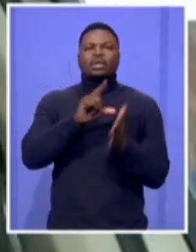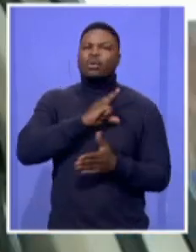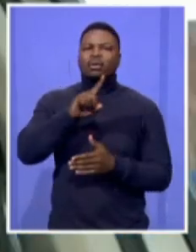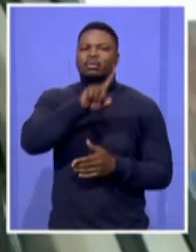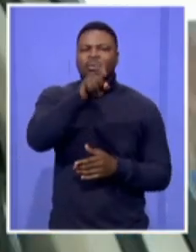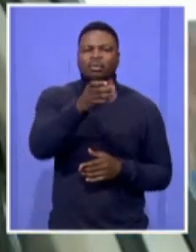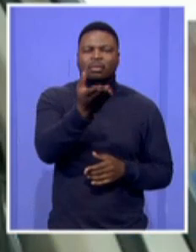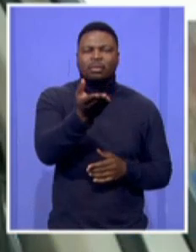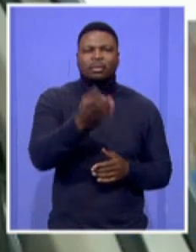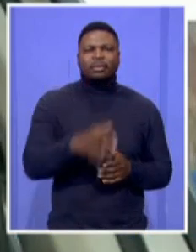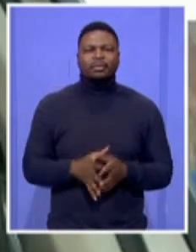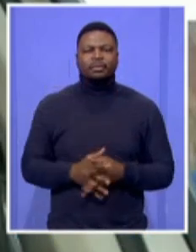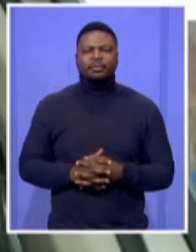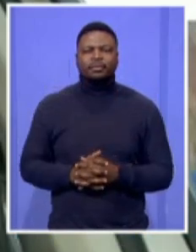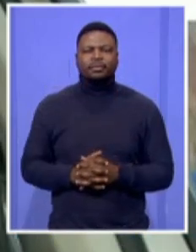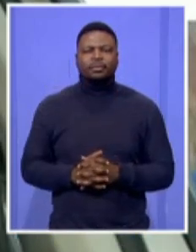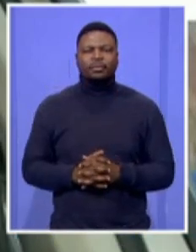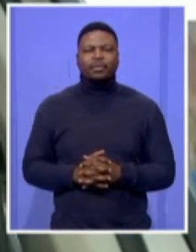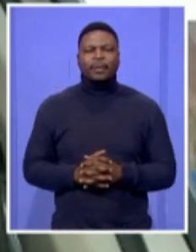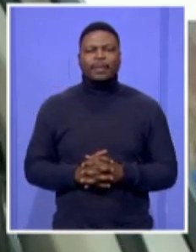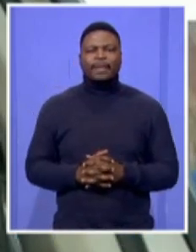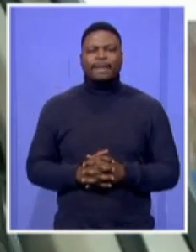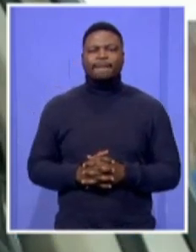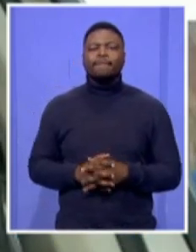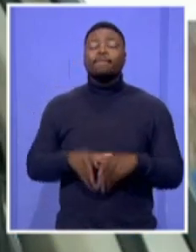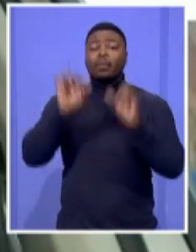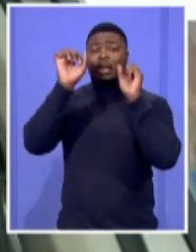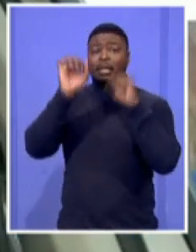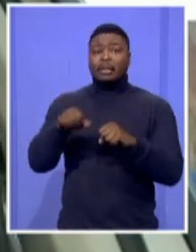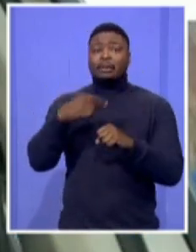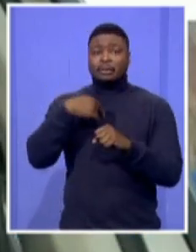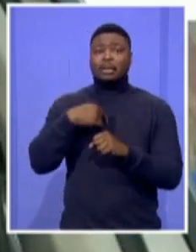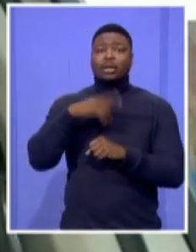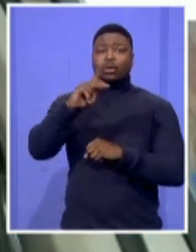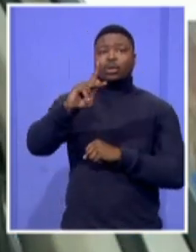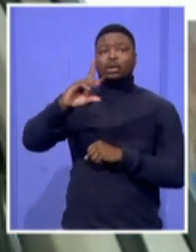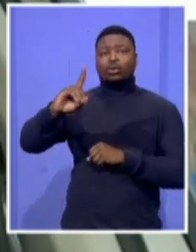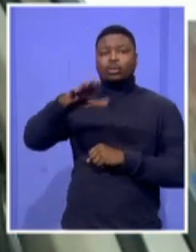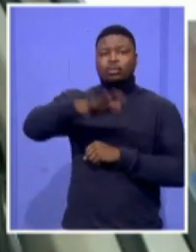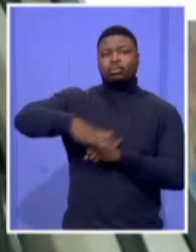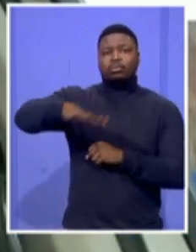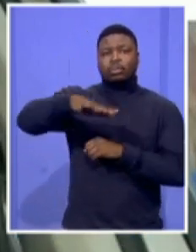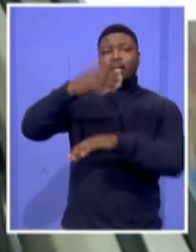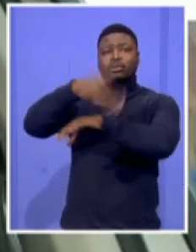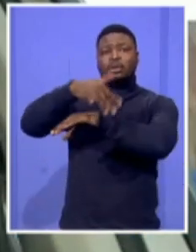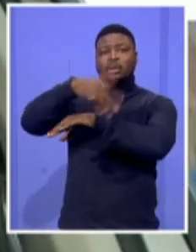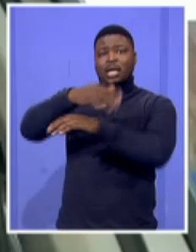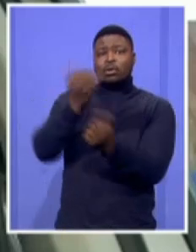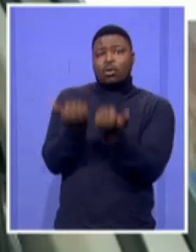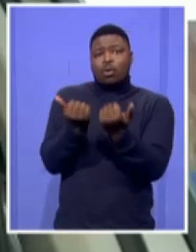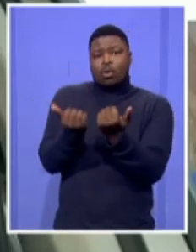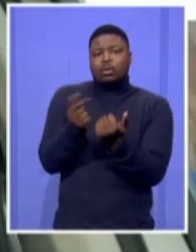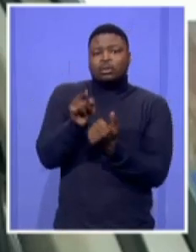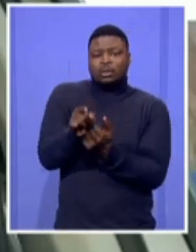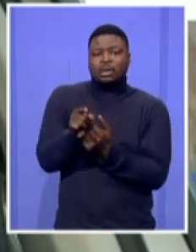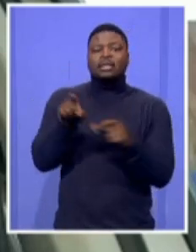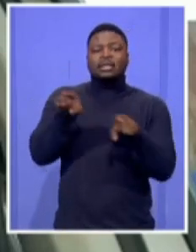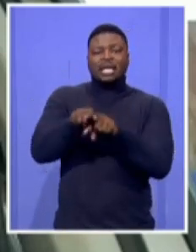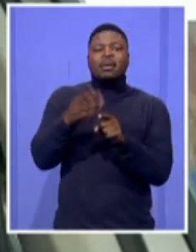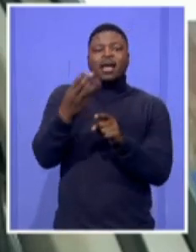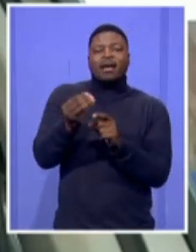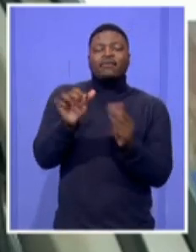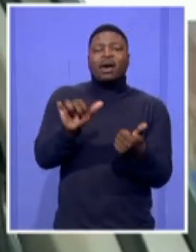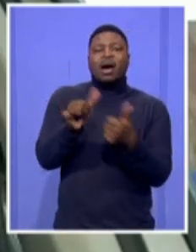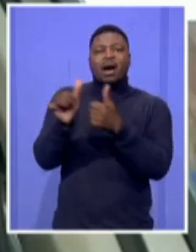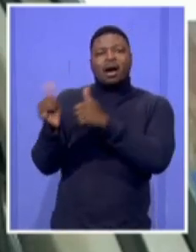Well, we obviously, as you say, I'm outside the Krugersdorp court and I'm with many others. And you'll excuse the noise because